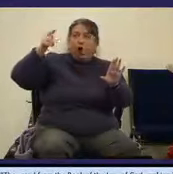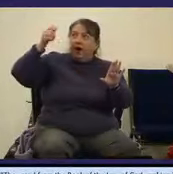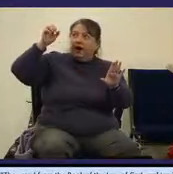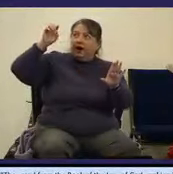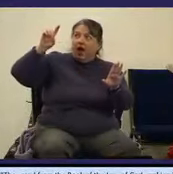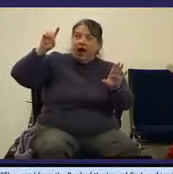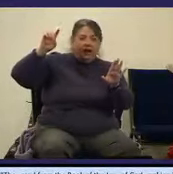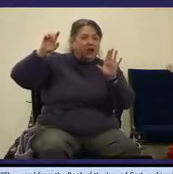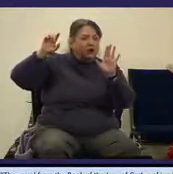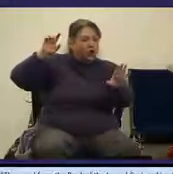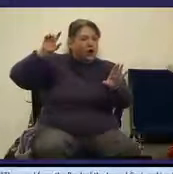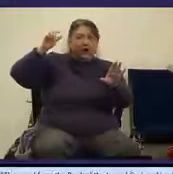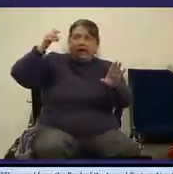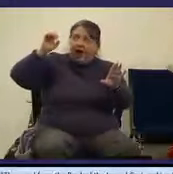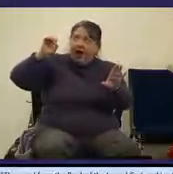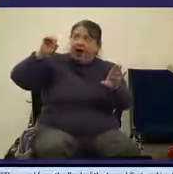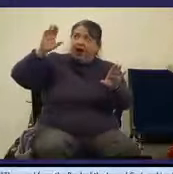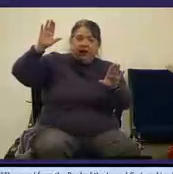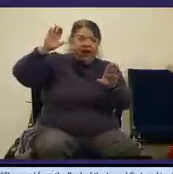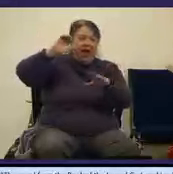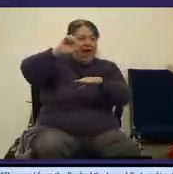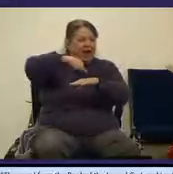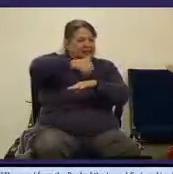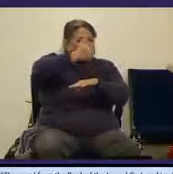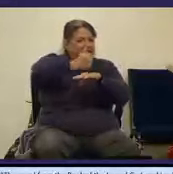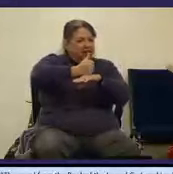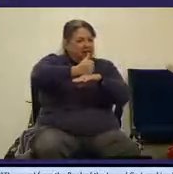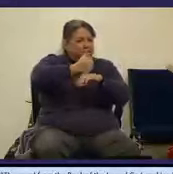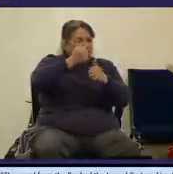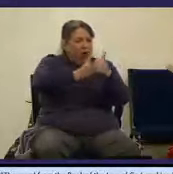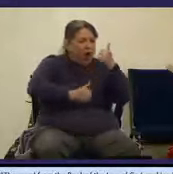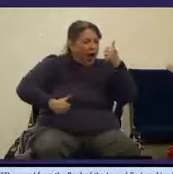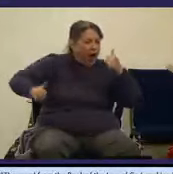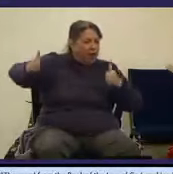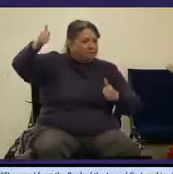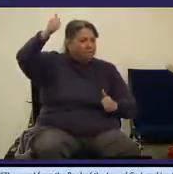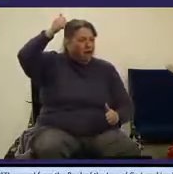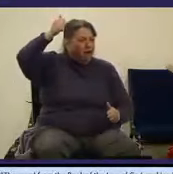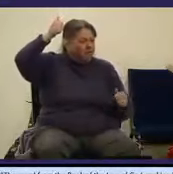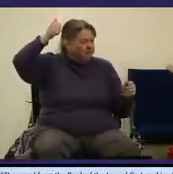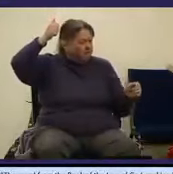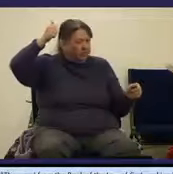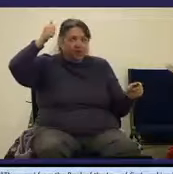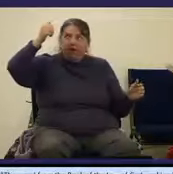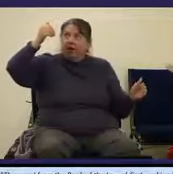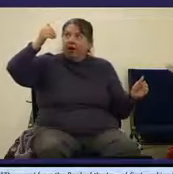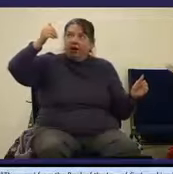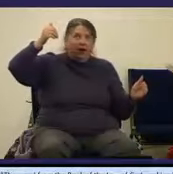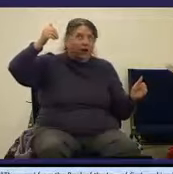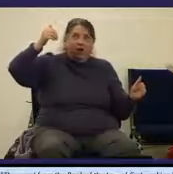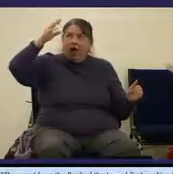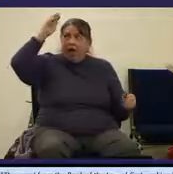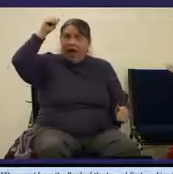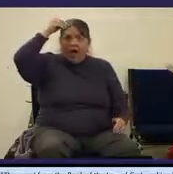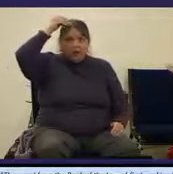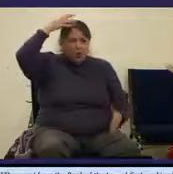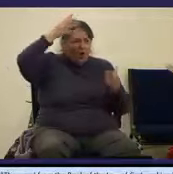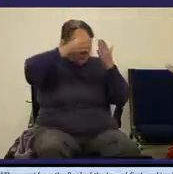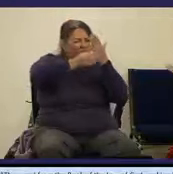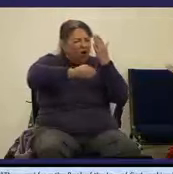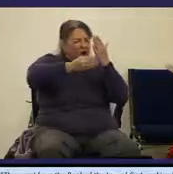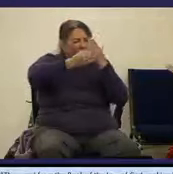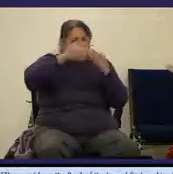God, has set you above the companions, or your companions, by anointing you with the oil of